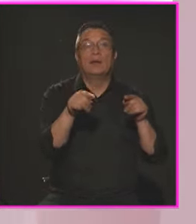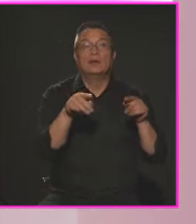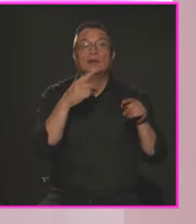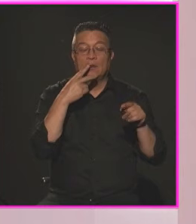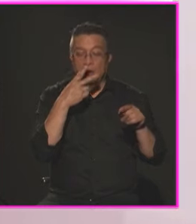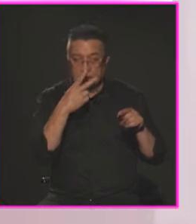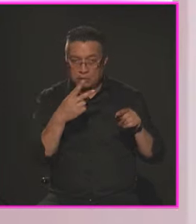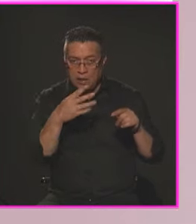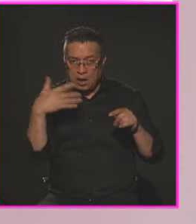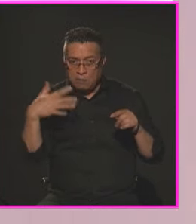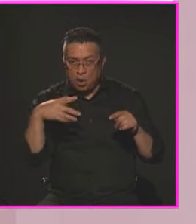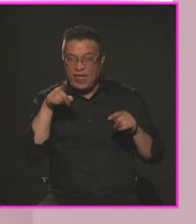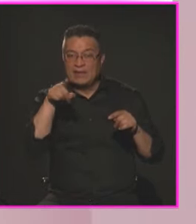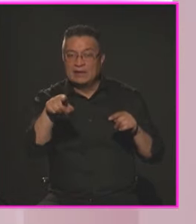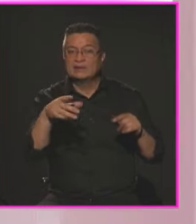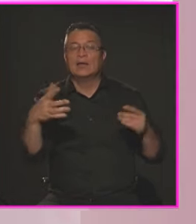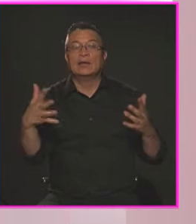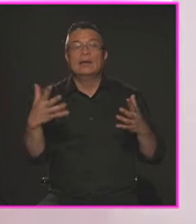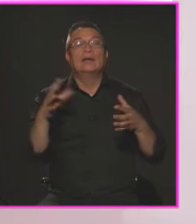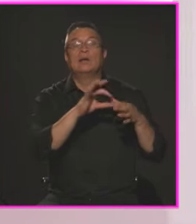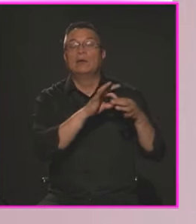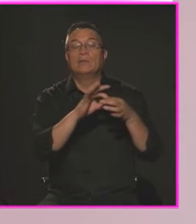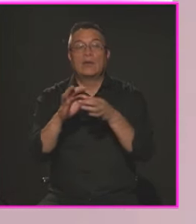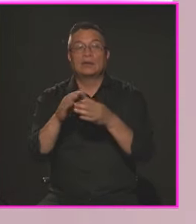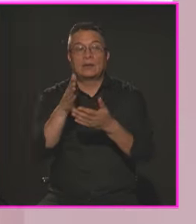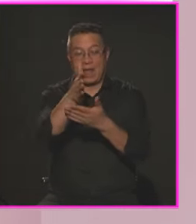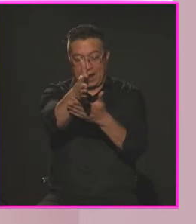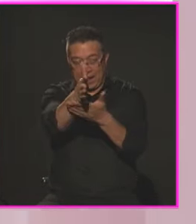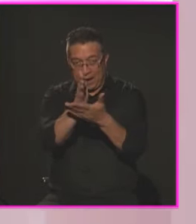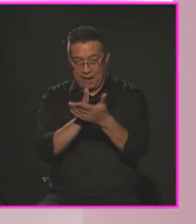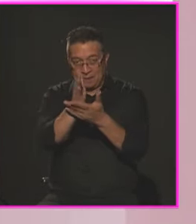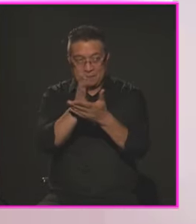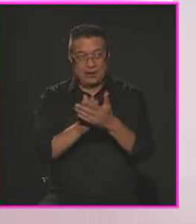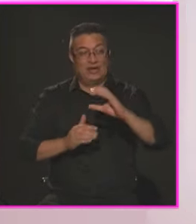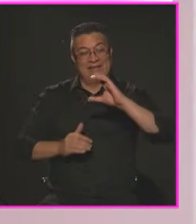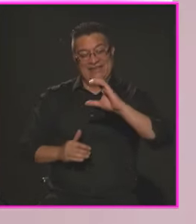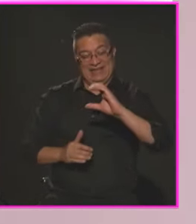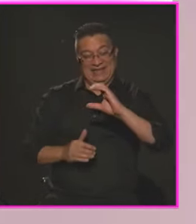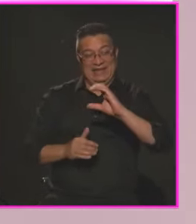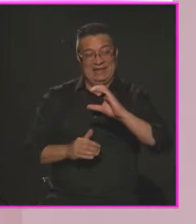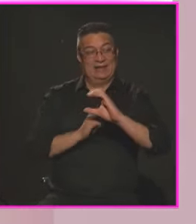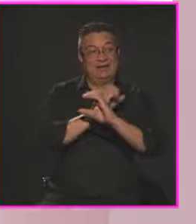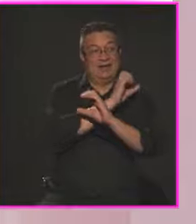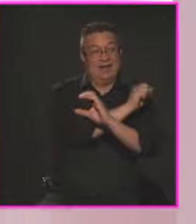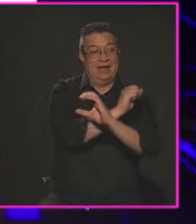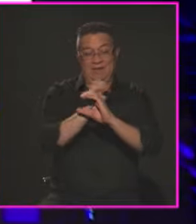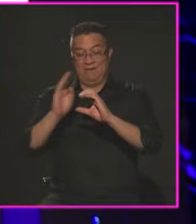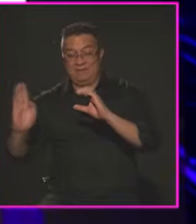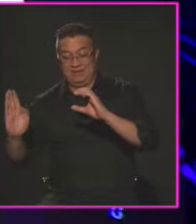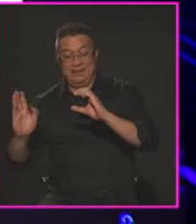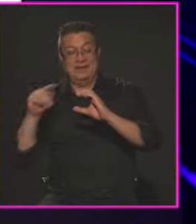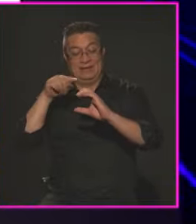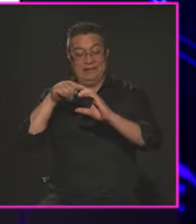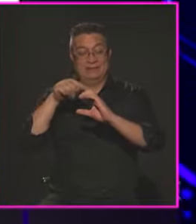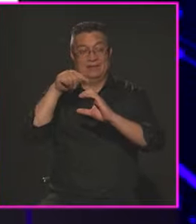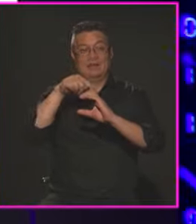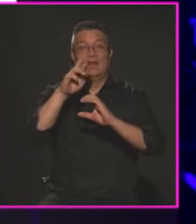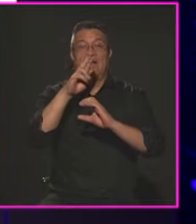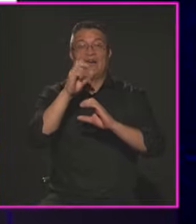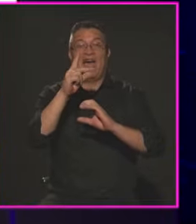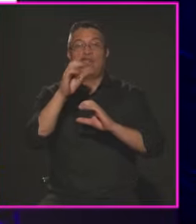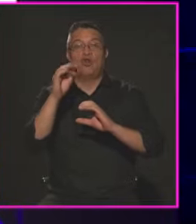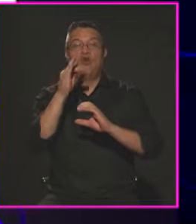was what happens in the middle zone, in zone C. They applied a radio frequency field whose frequency was tuned